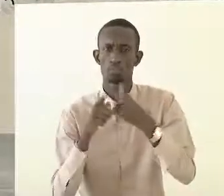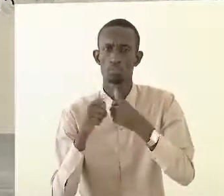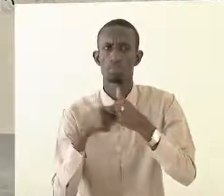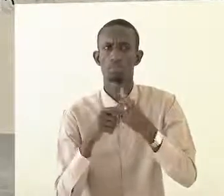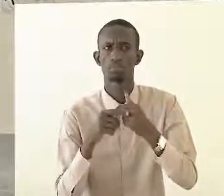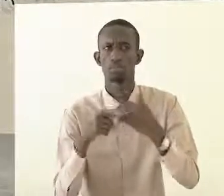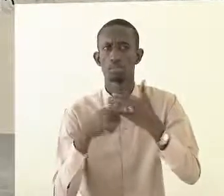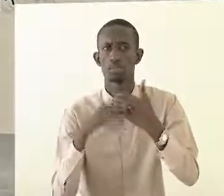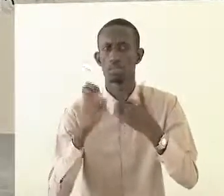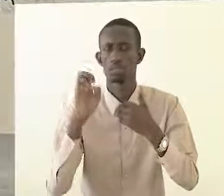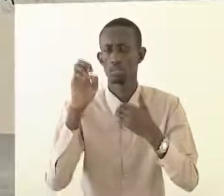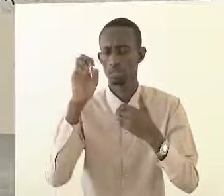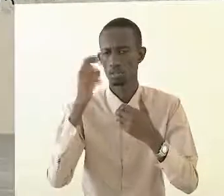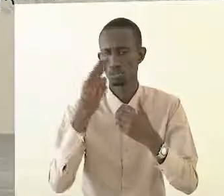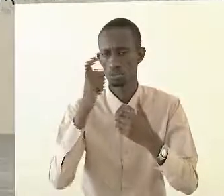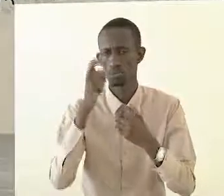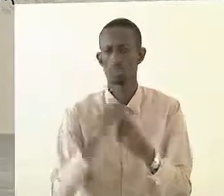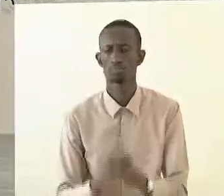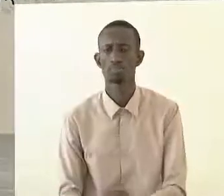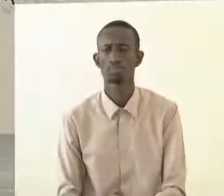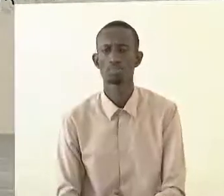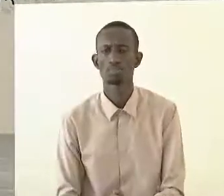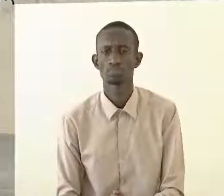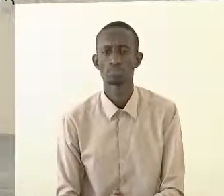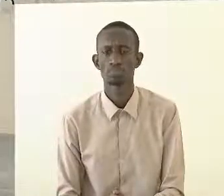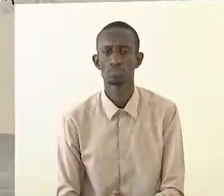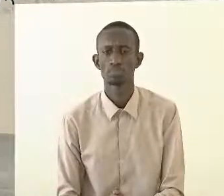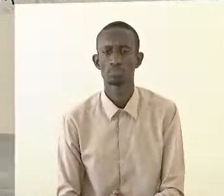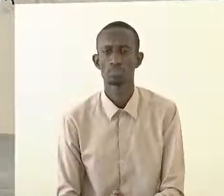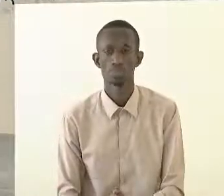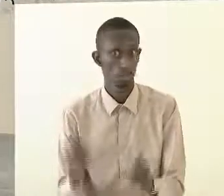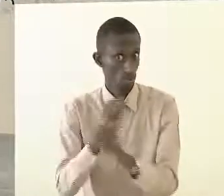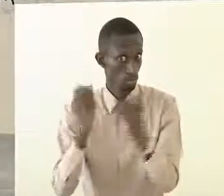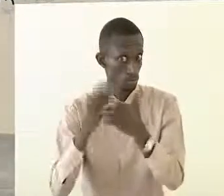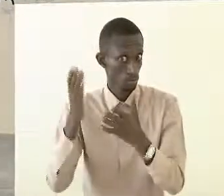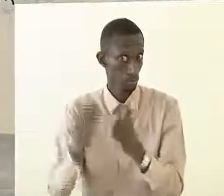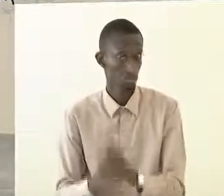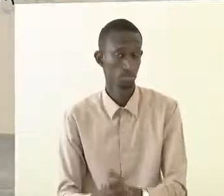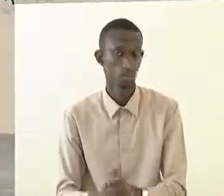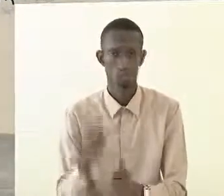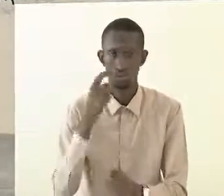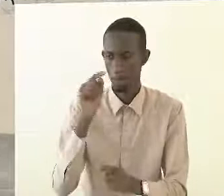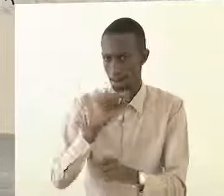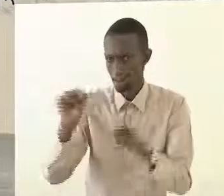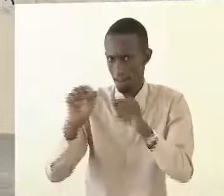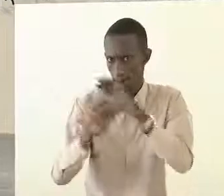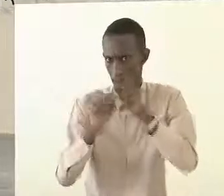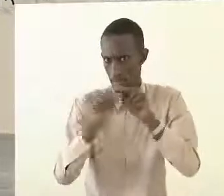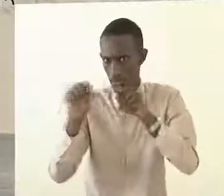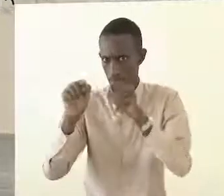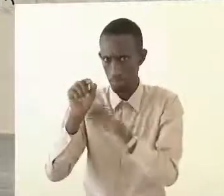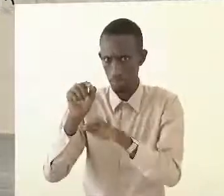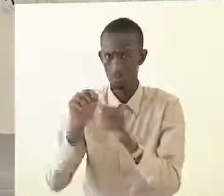So by change of variable, the challenge is this expression under root sign. So we let